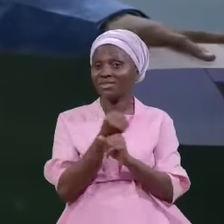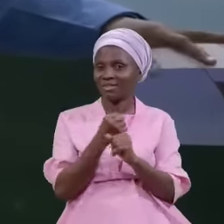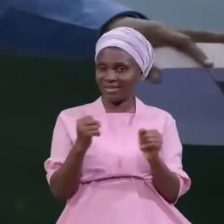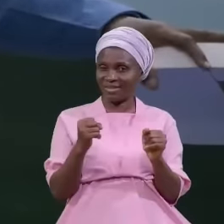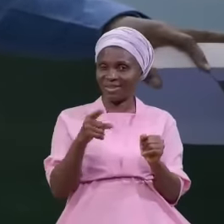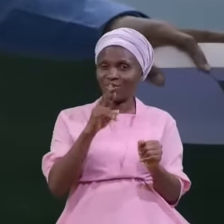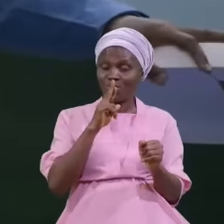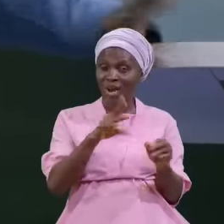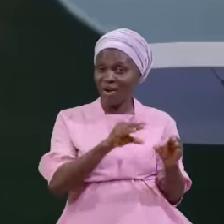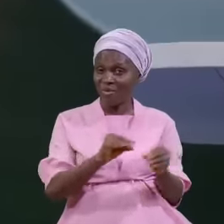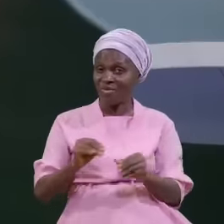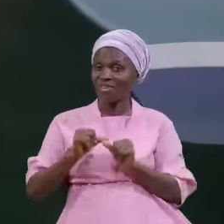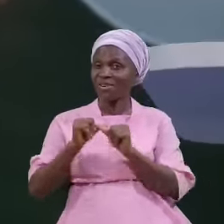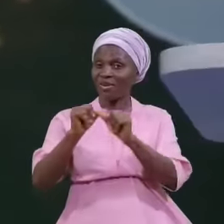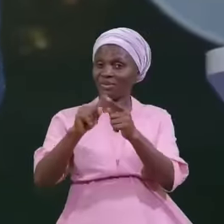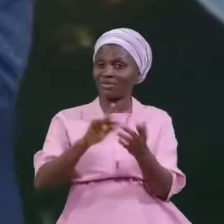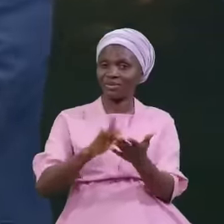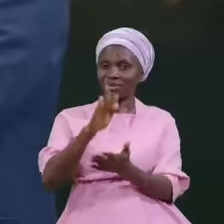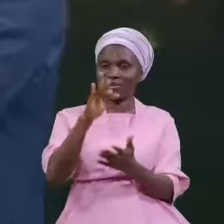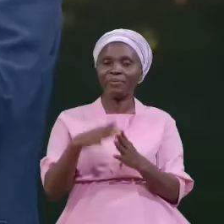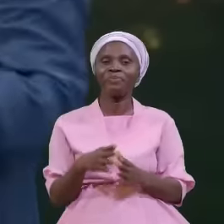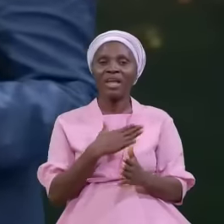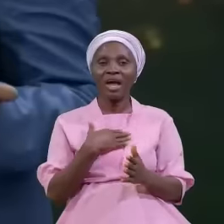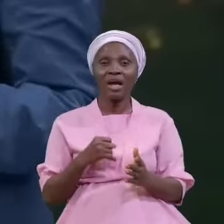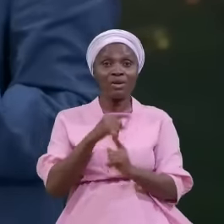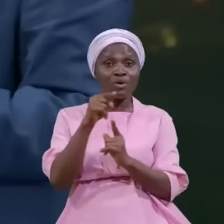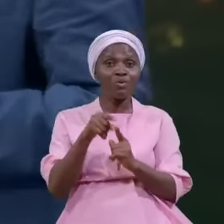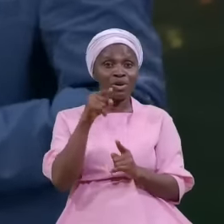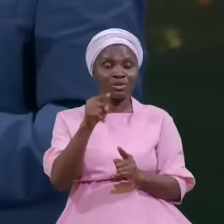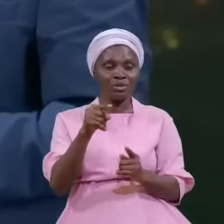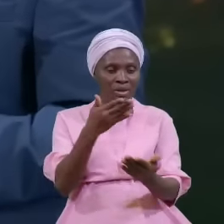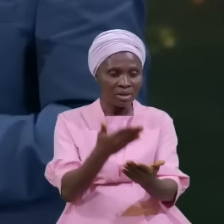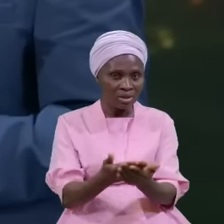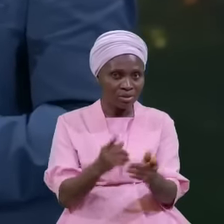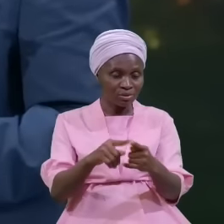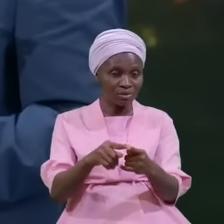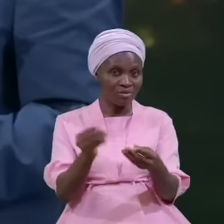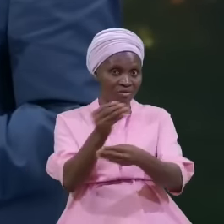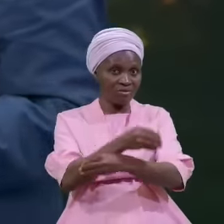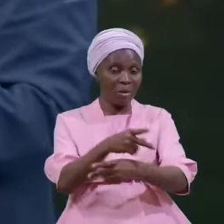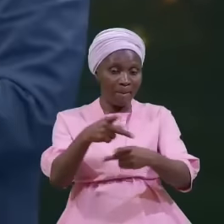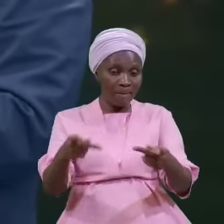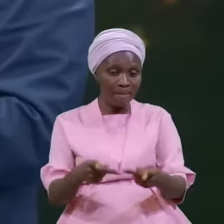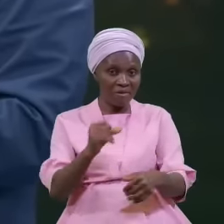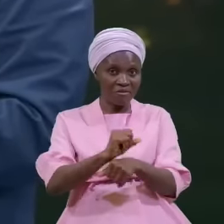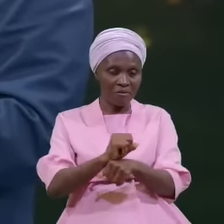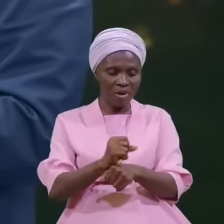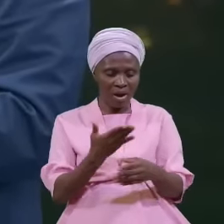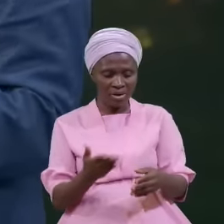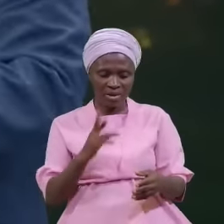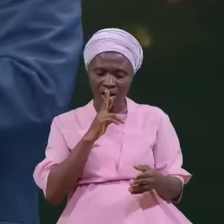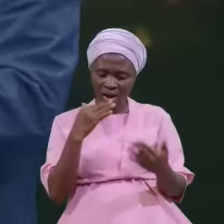on to glory. And when you get your place of work, things are now different. The things you used to